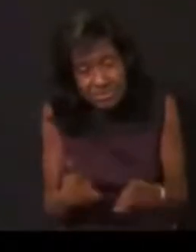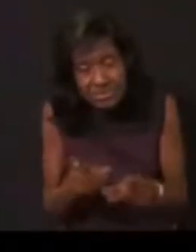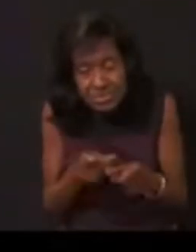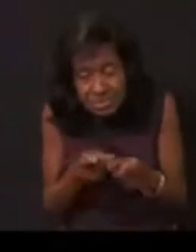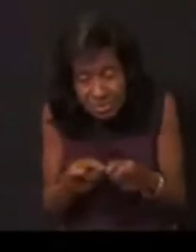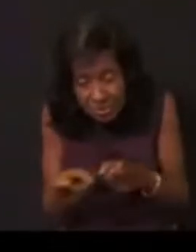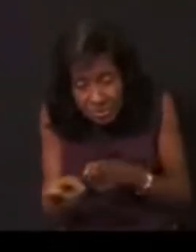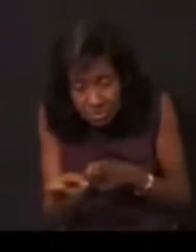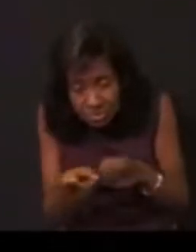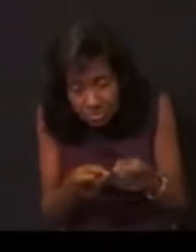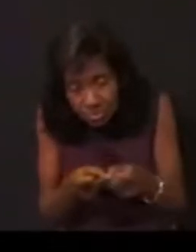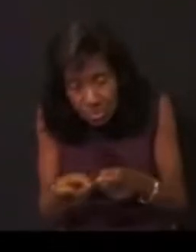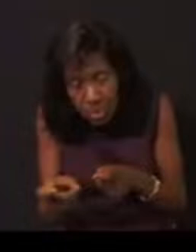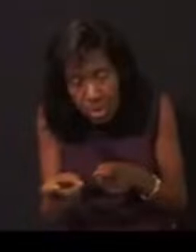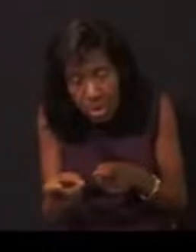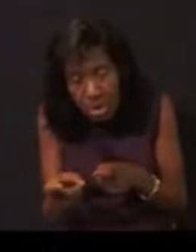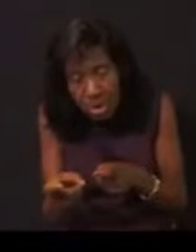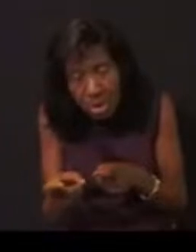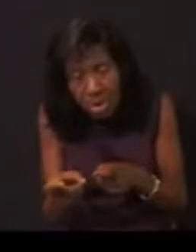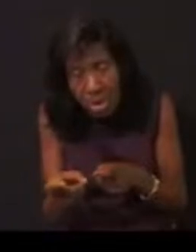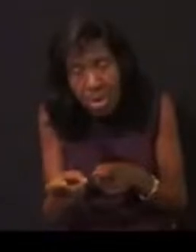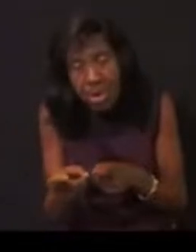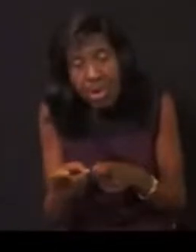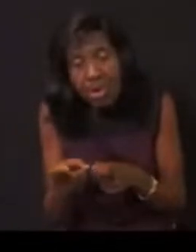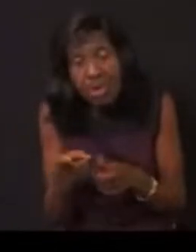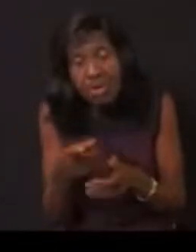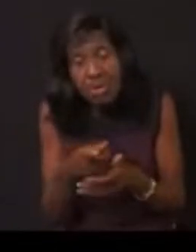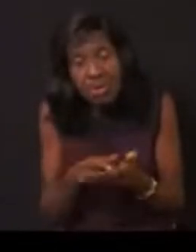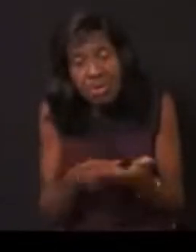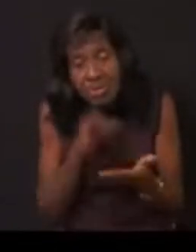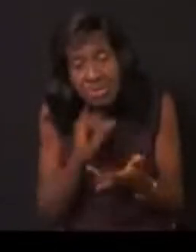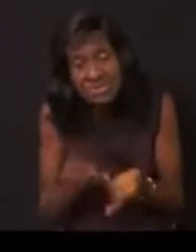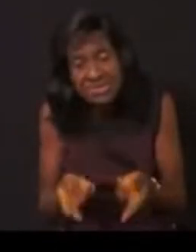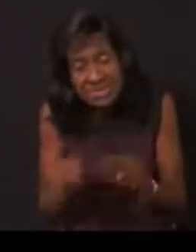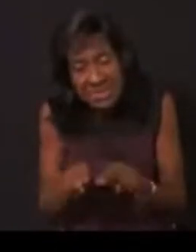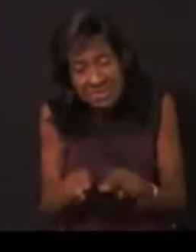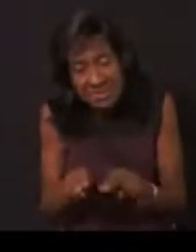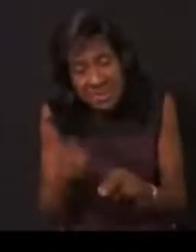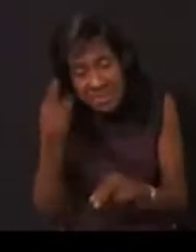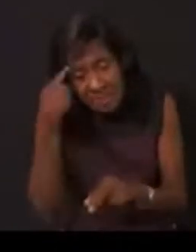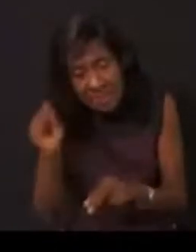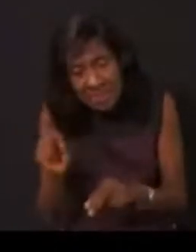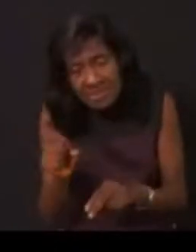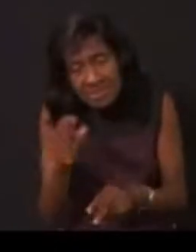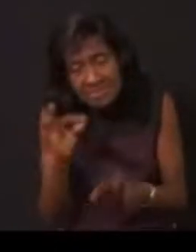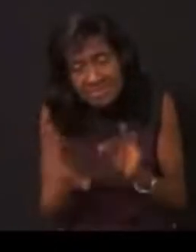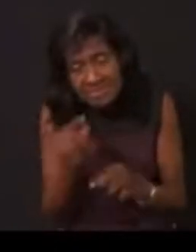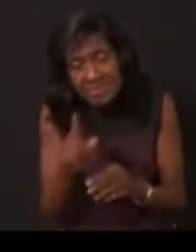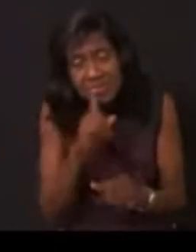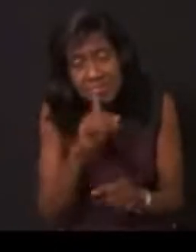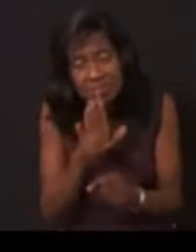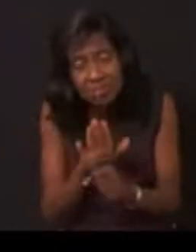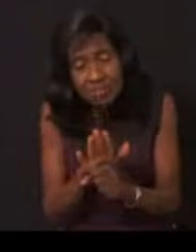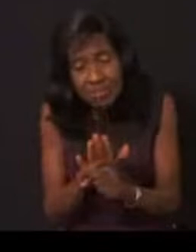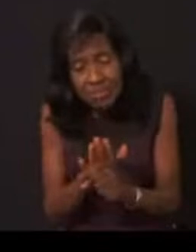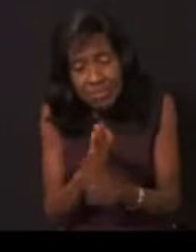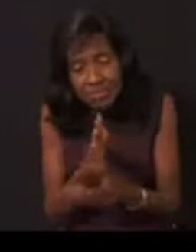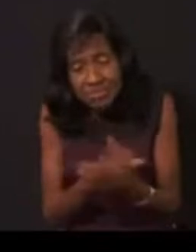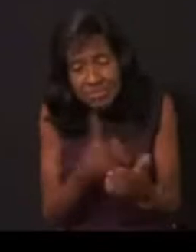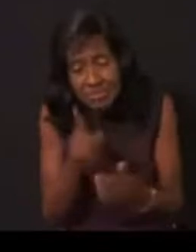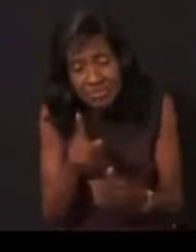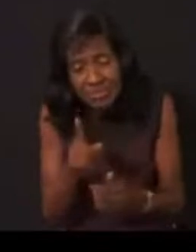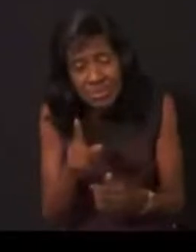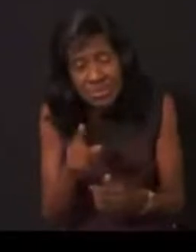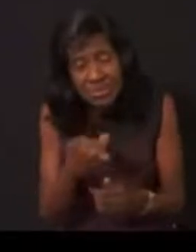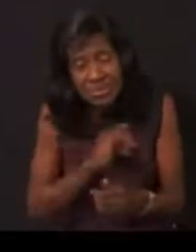just because it impacts us as politicians, but because fundamentally people, if you promise somebody you're going to call them and check on them every day, then